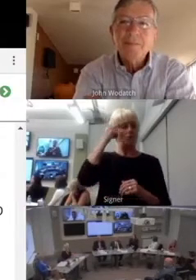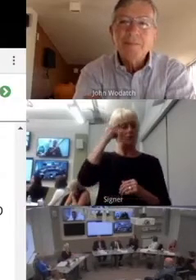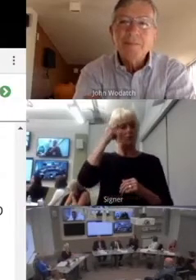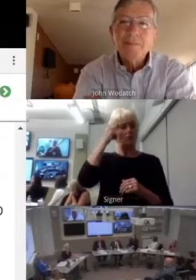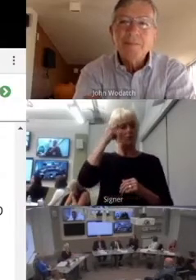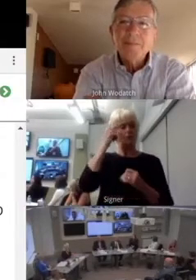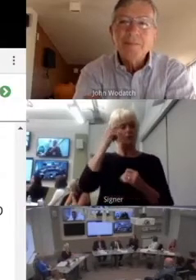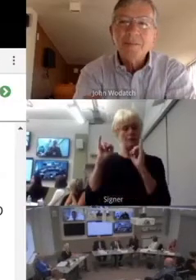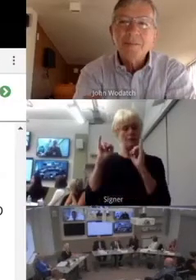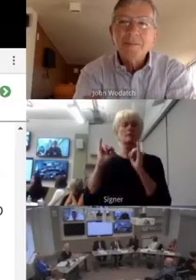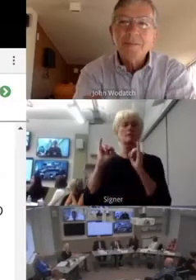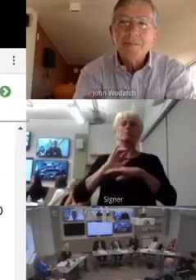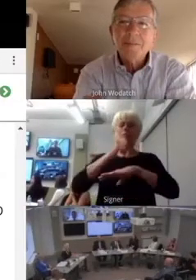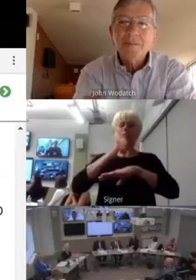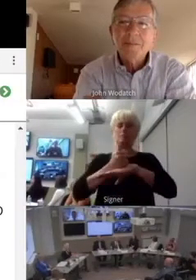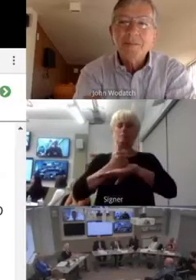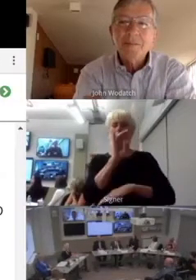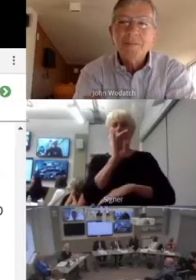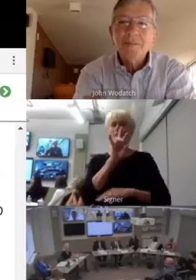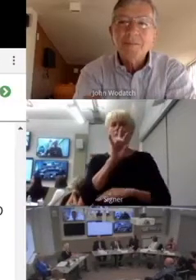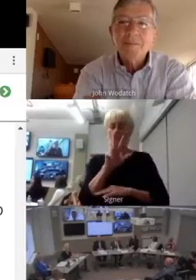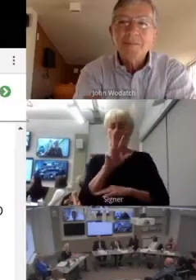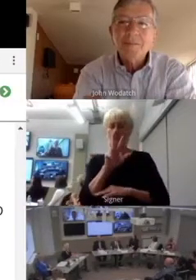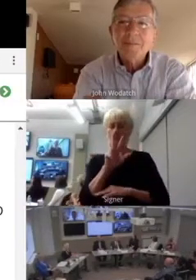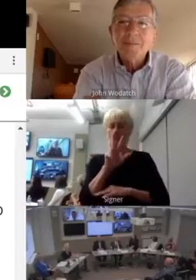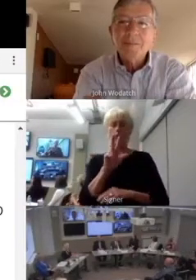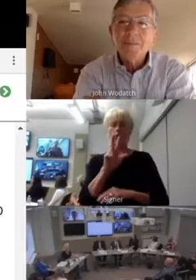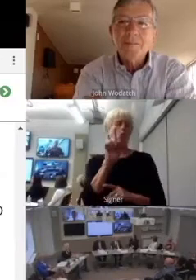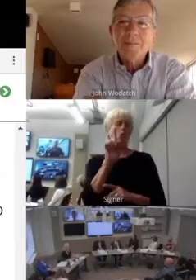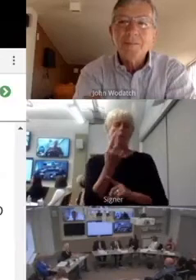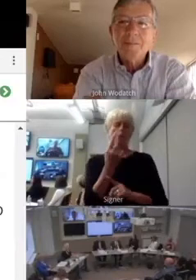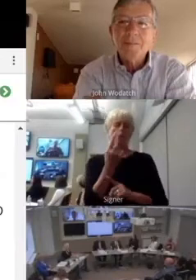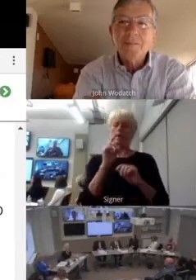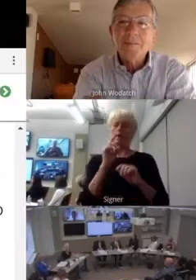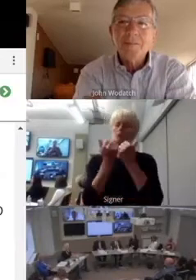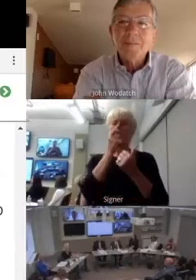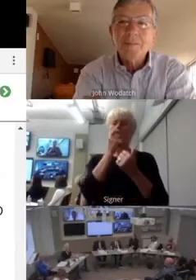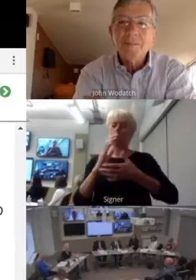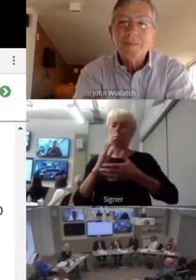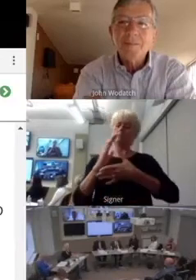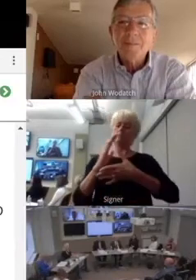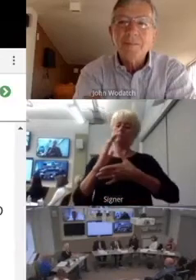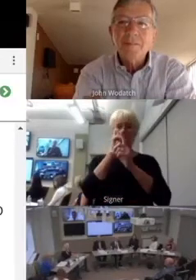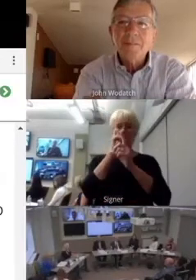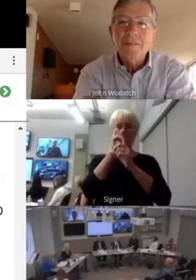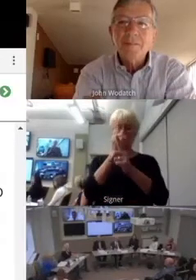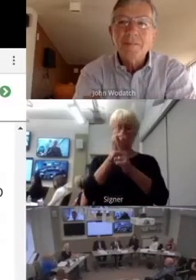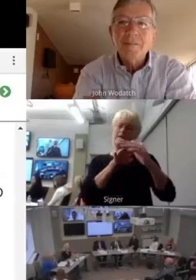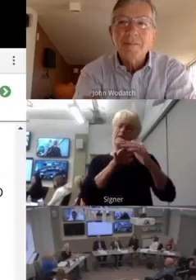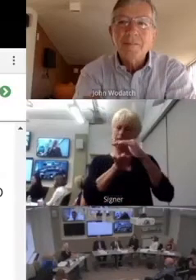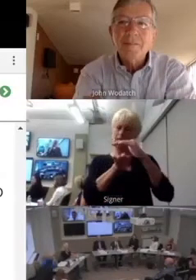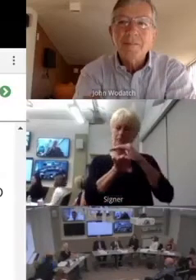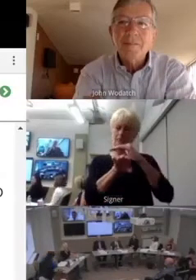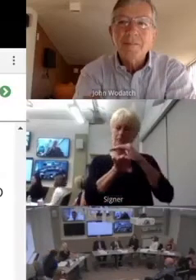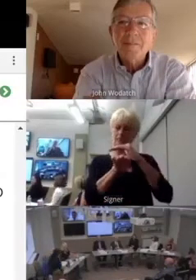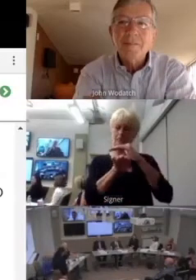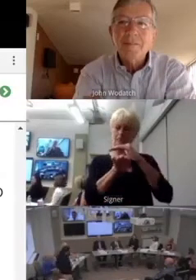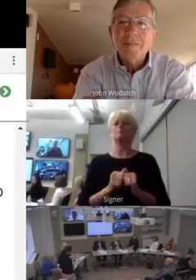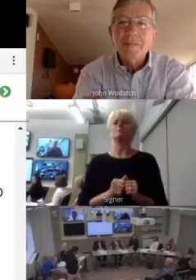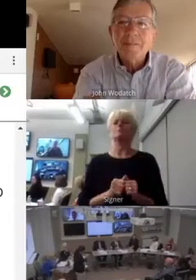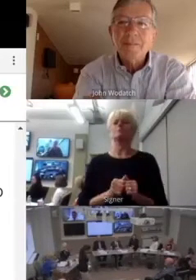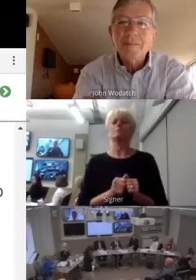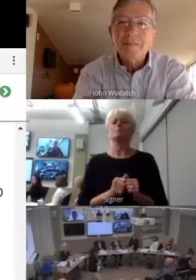we're the only agency whose primary mission is accessibility for people with disabilities. We write accessibility requirements